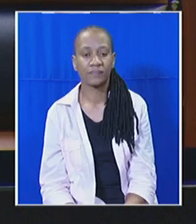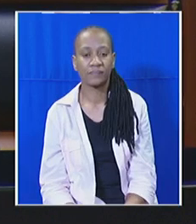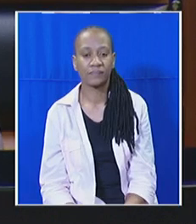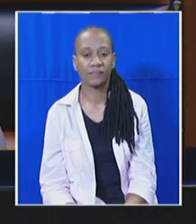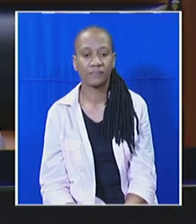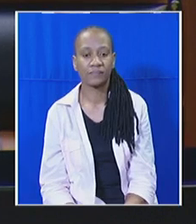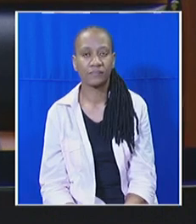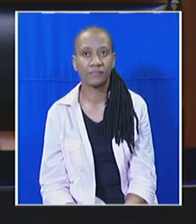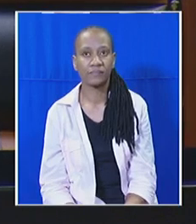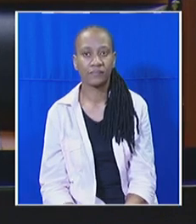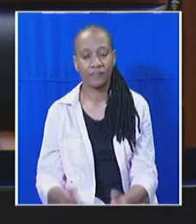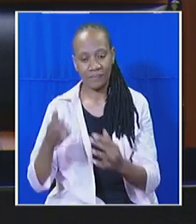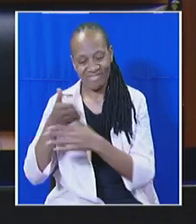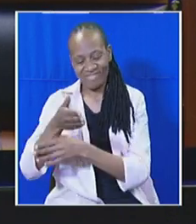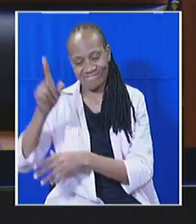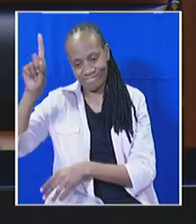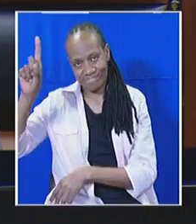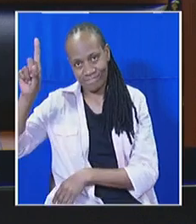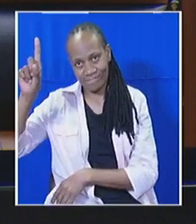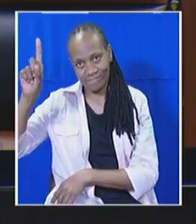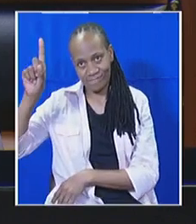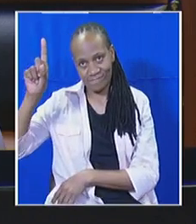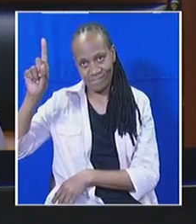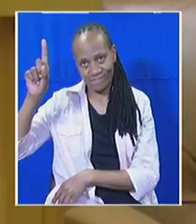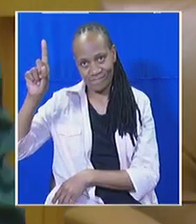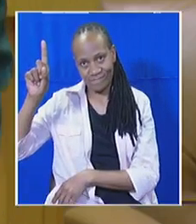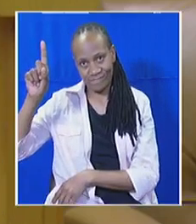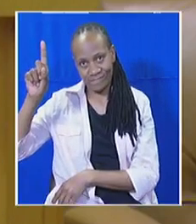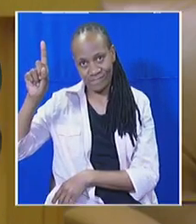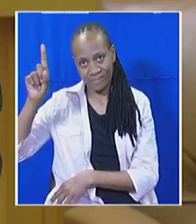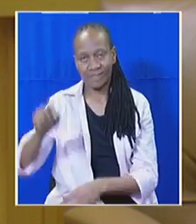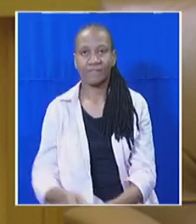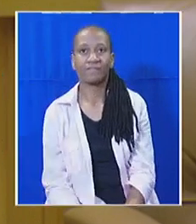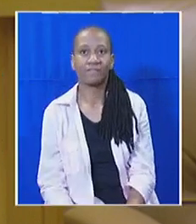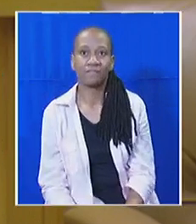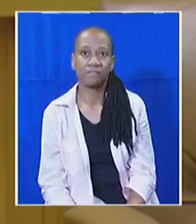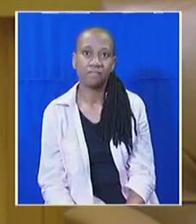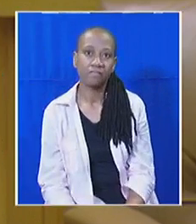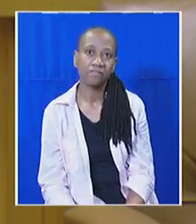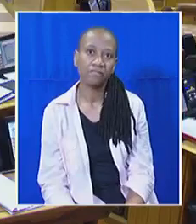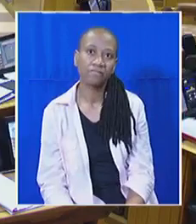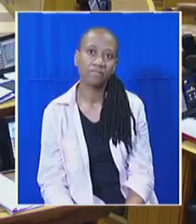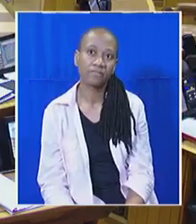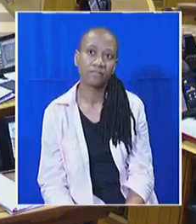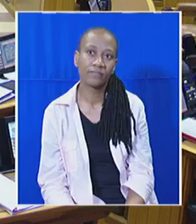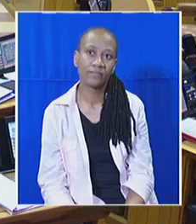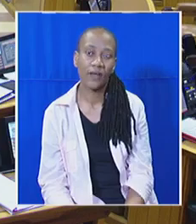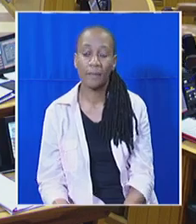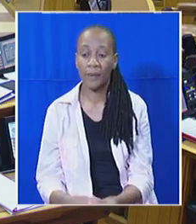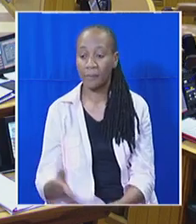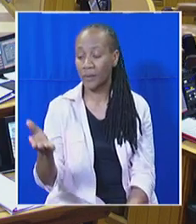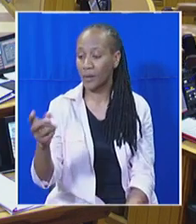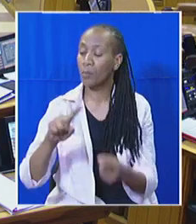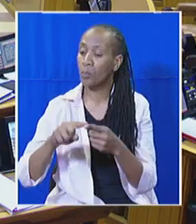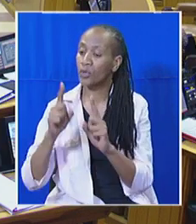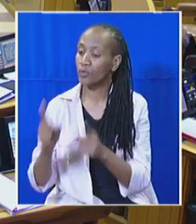Thank you very much. Point of order, Thank Chair. you very much, Honorable. Point of order, Chair. Point of order, Chair. Honorable Mbacha, what is Yeah. your point